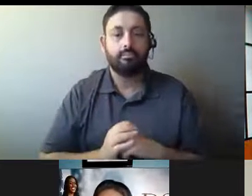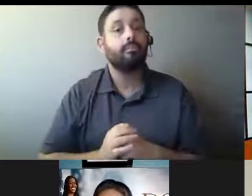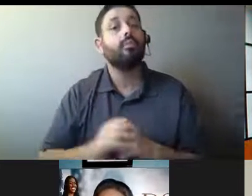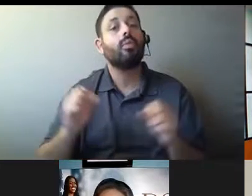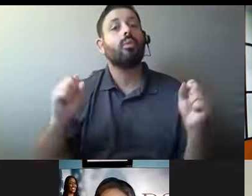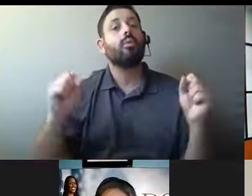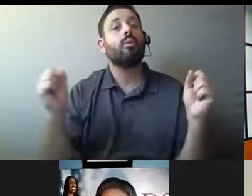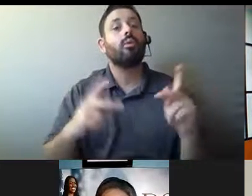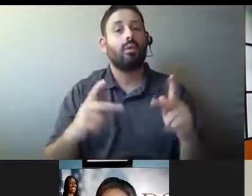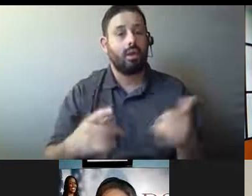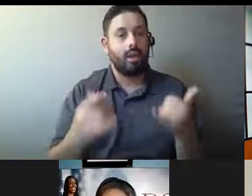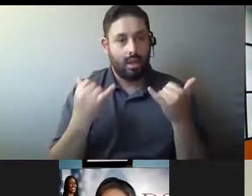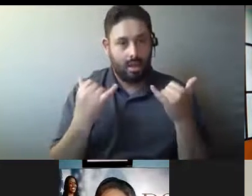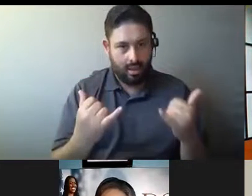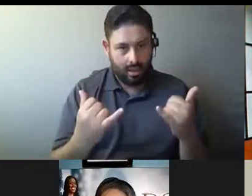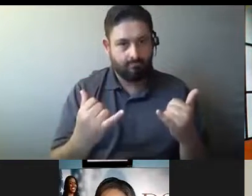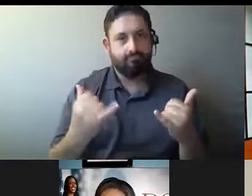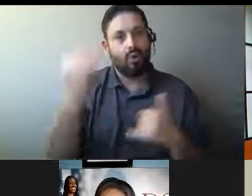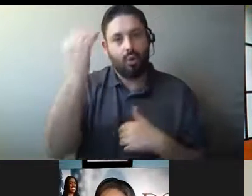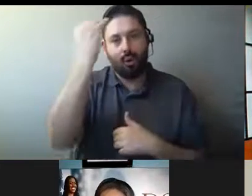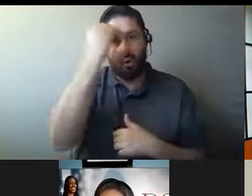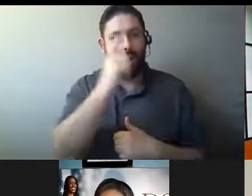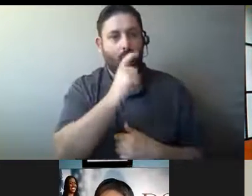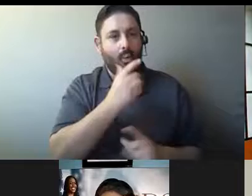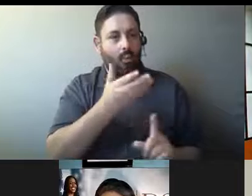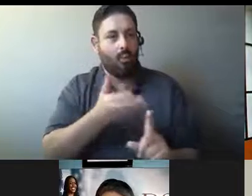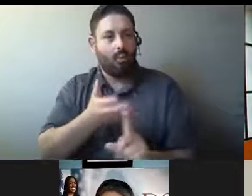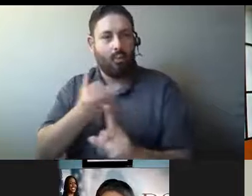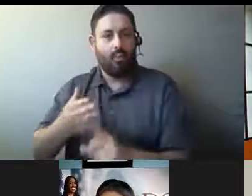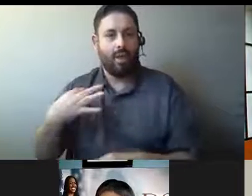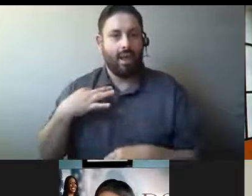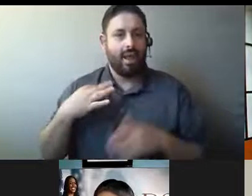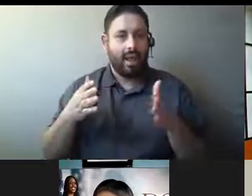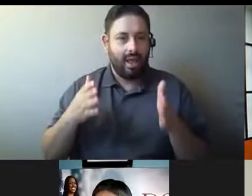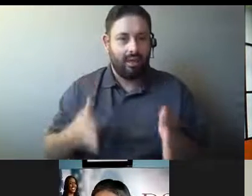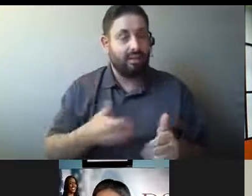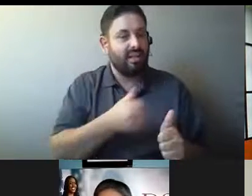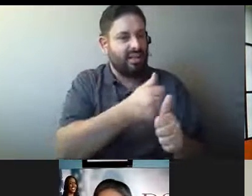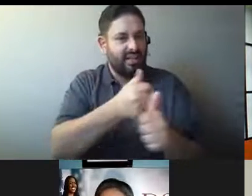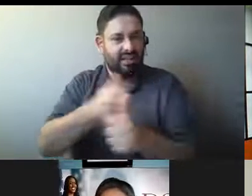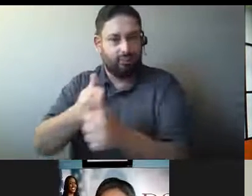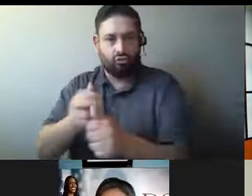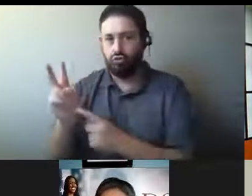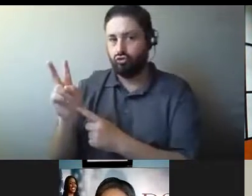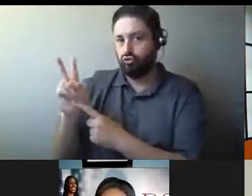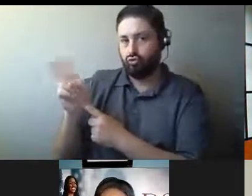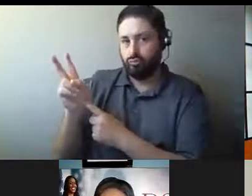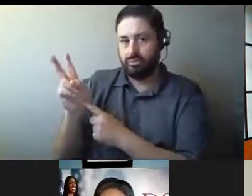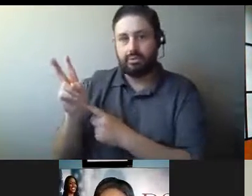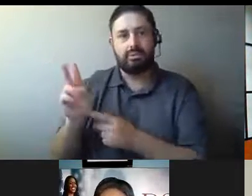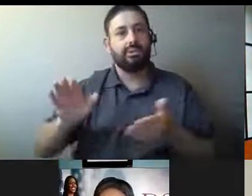Okay, now we're going to get to know our candidates. You will each have 2 minutes to introduce